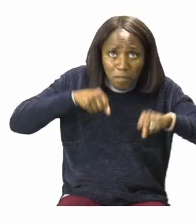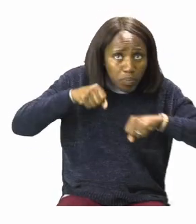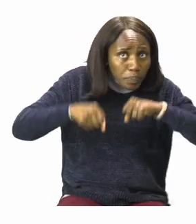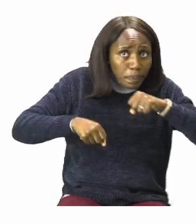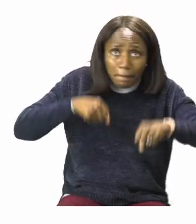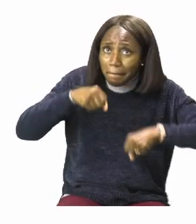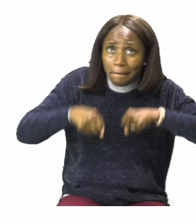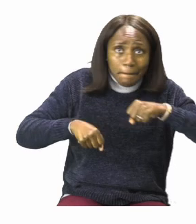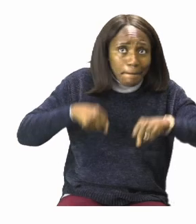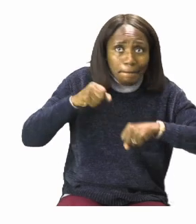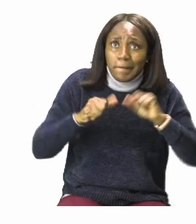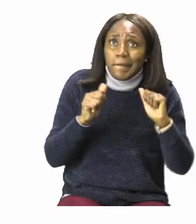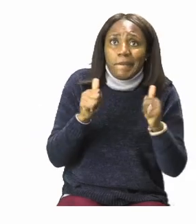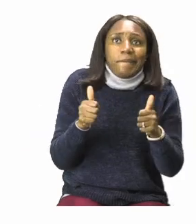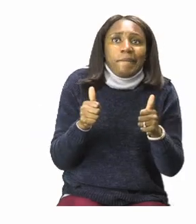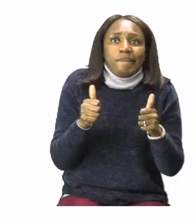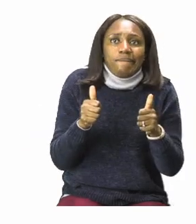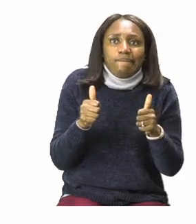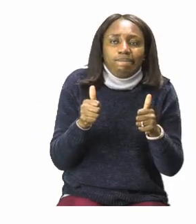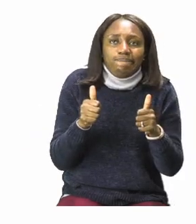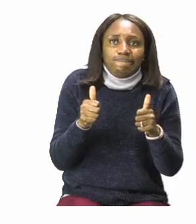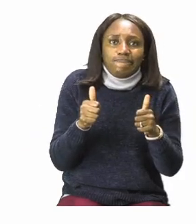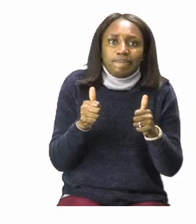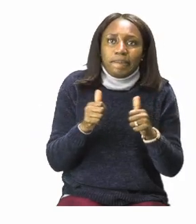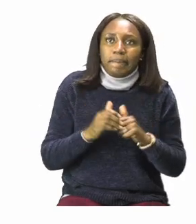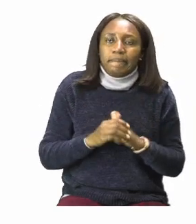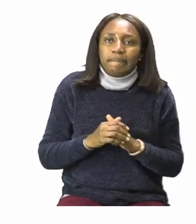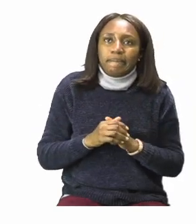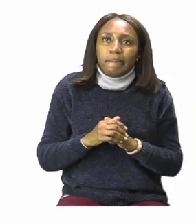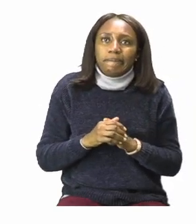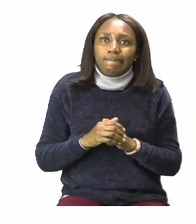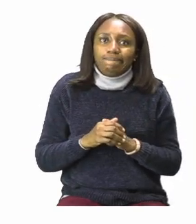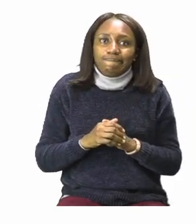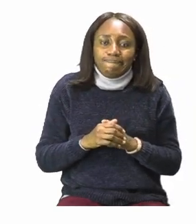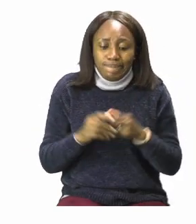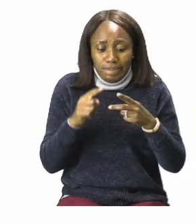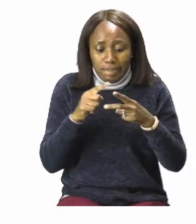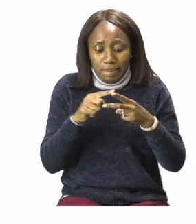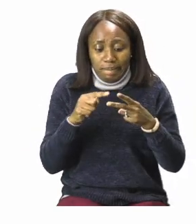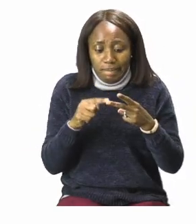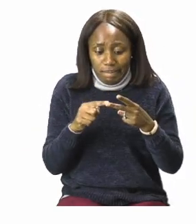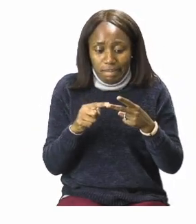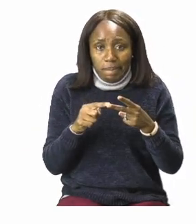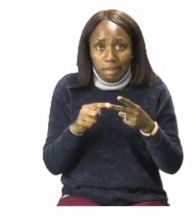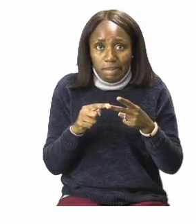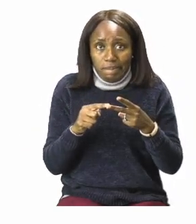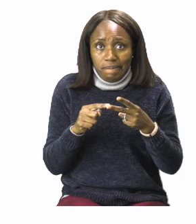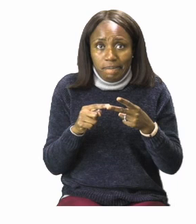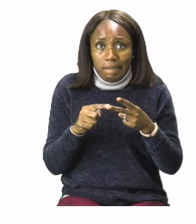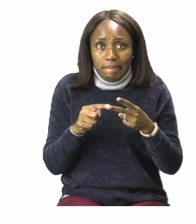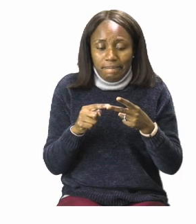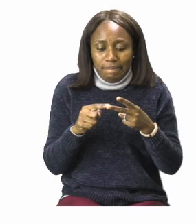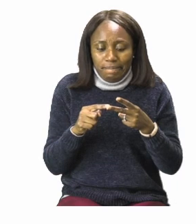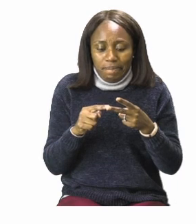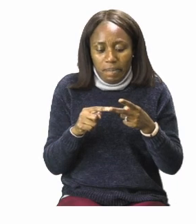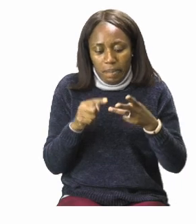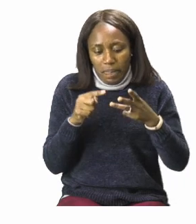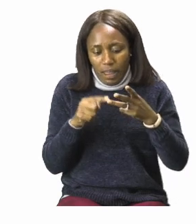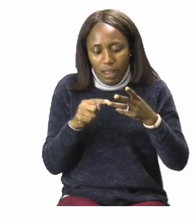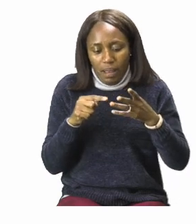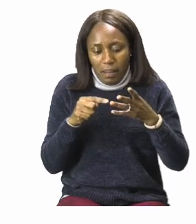the rider to actually move the bike. So, the bike has a chain that is loose.